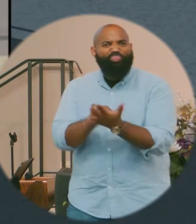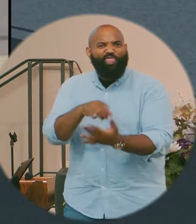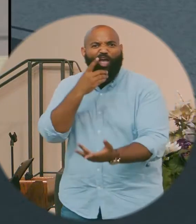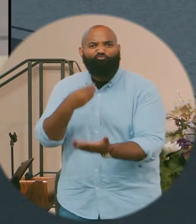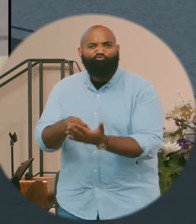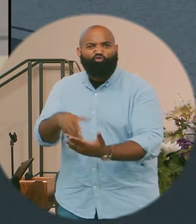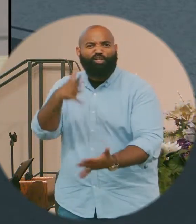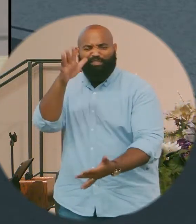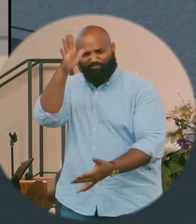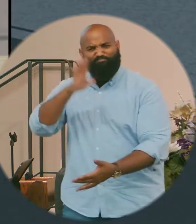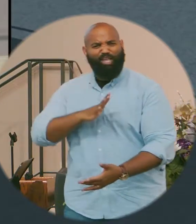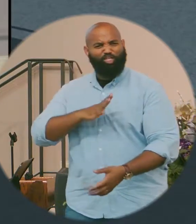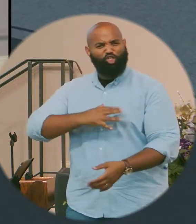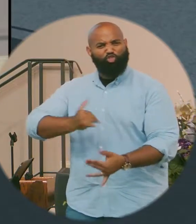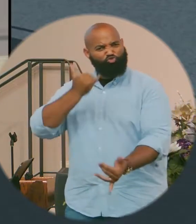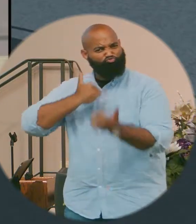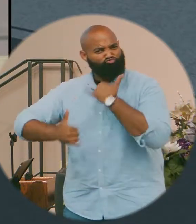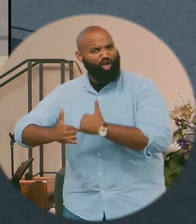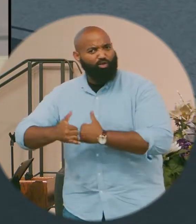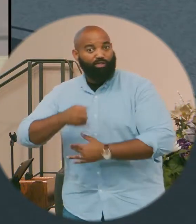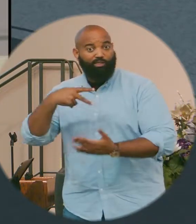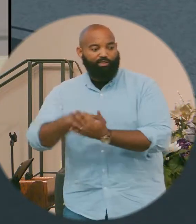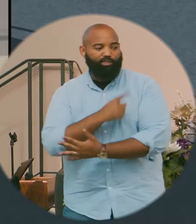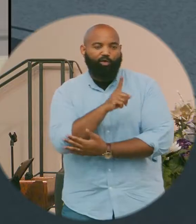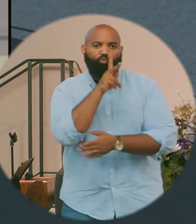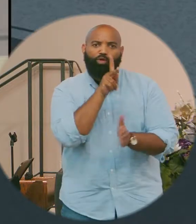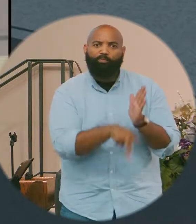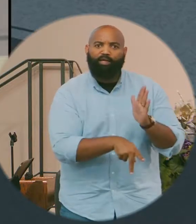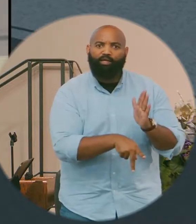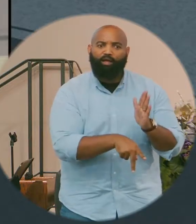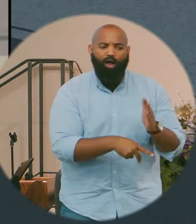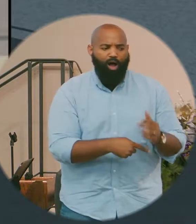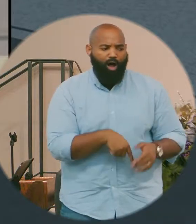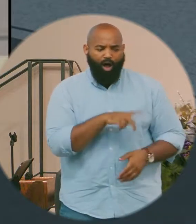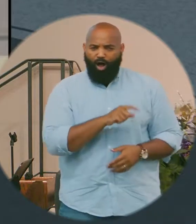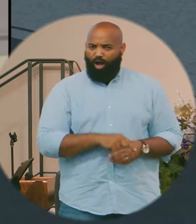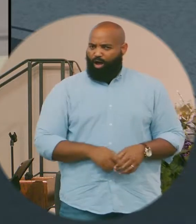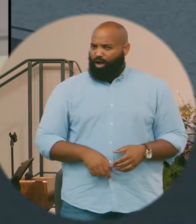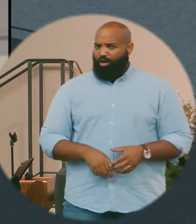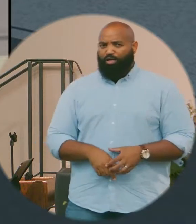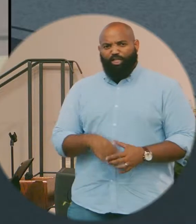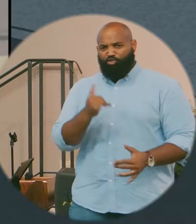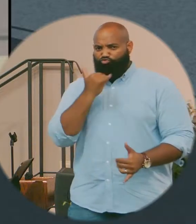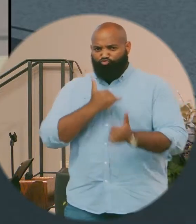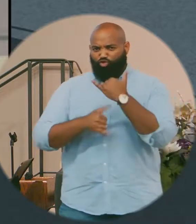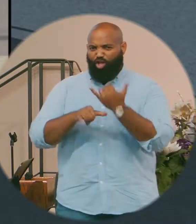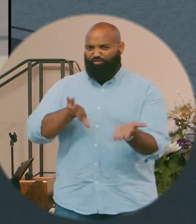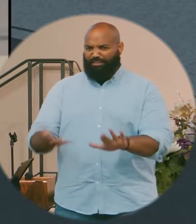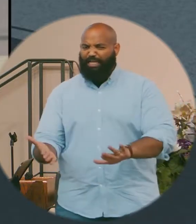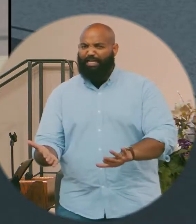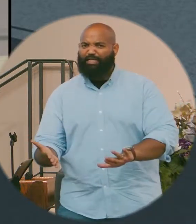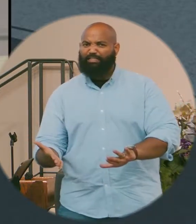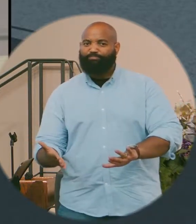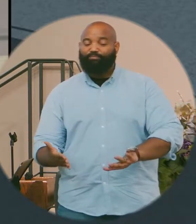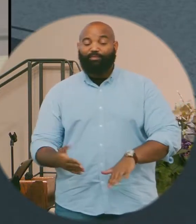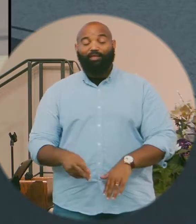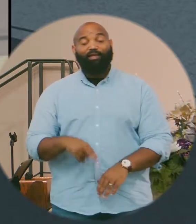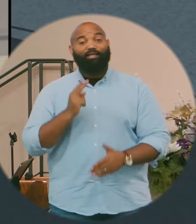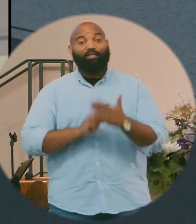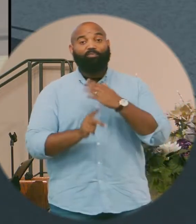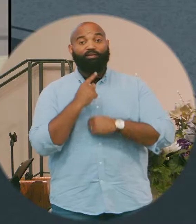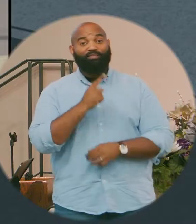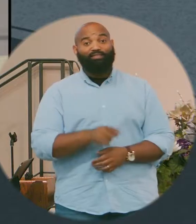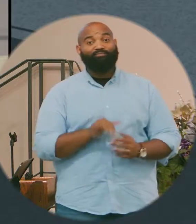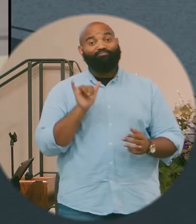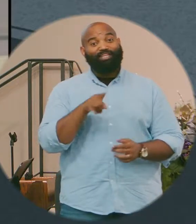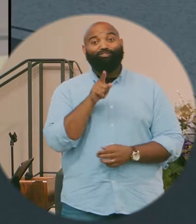David didn't say, that ain't me. I ain't got no sheep. I ain't killed nobody's sheep. And see, David didn't justify. He didn't make excuses. That ain't me. I ain't do that. I